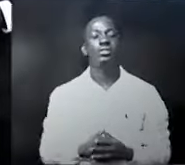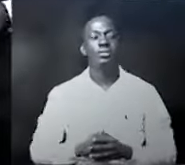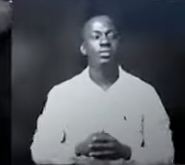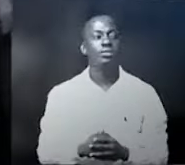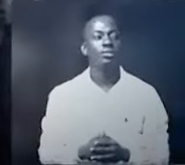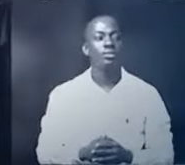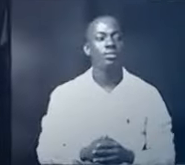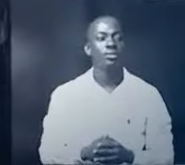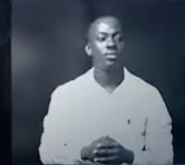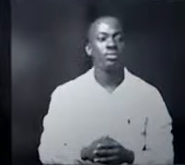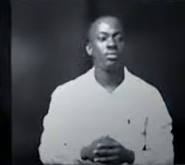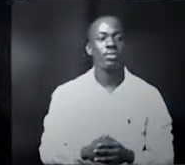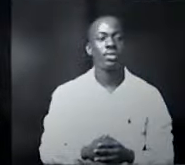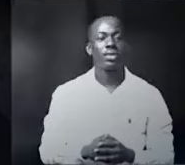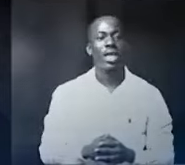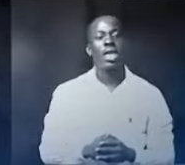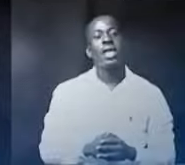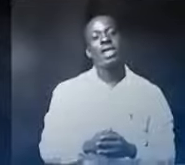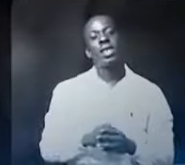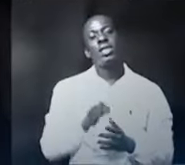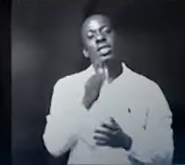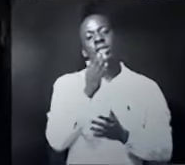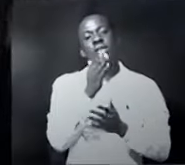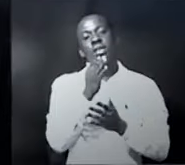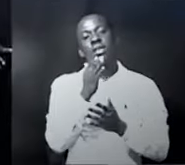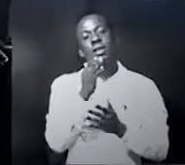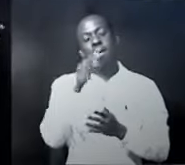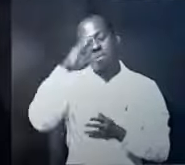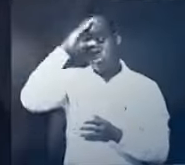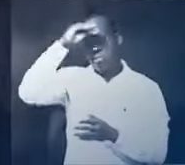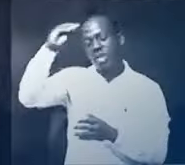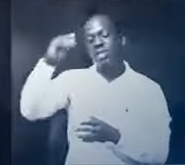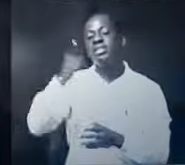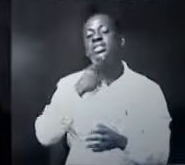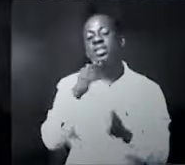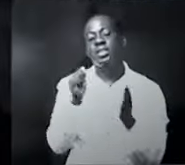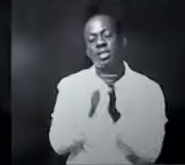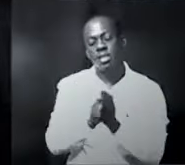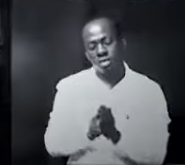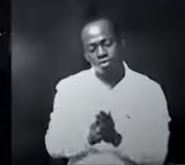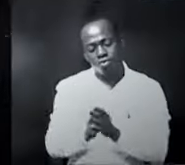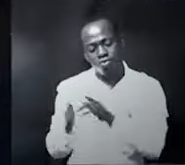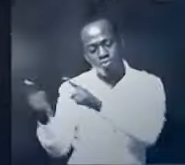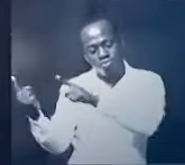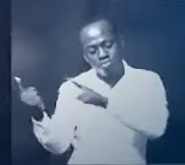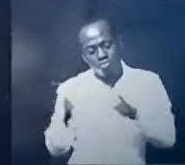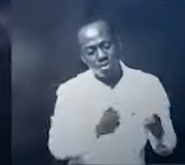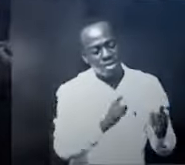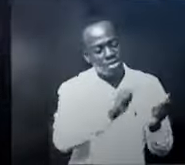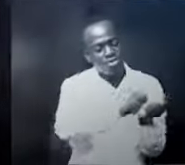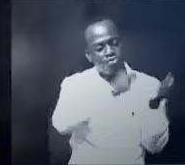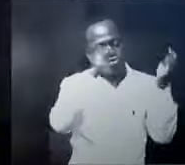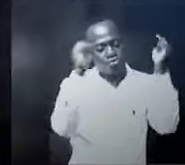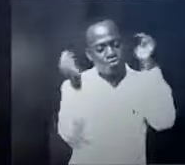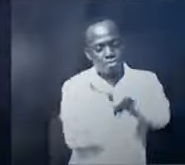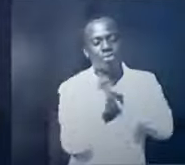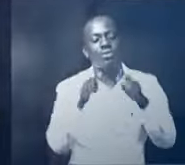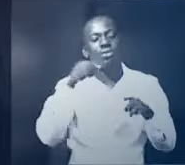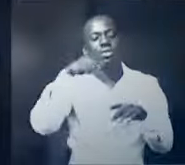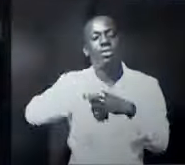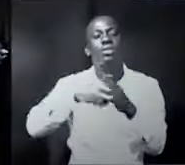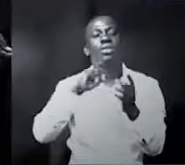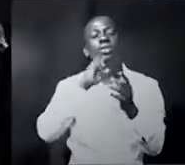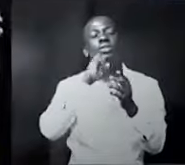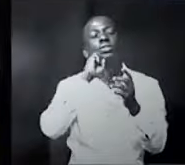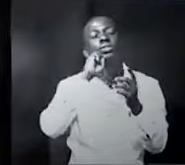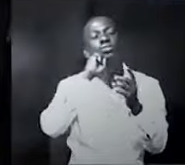Alan says that to bring about change in the society. Anytime that we are talking